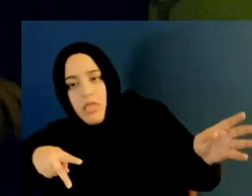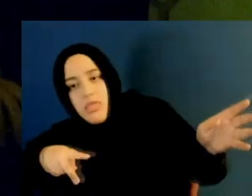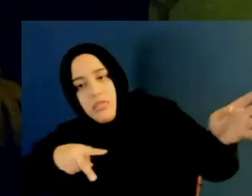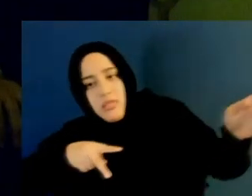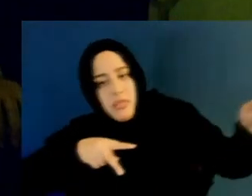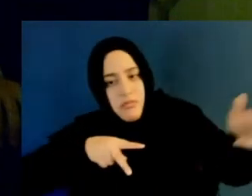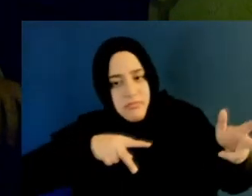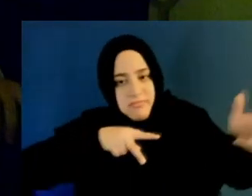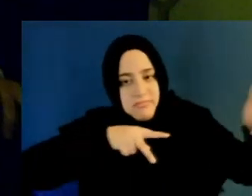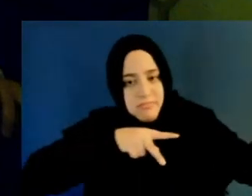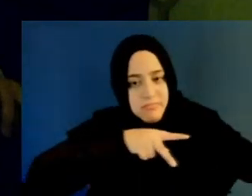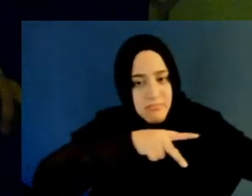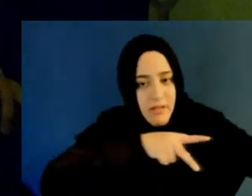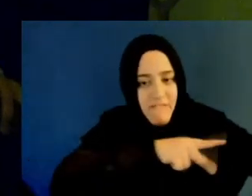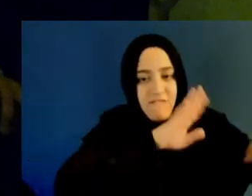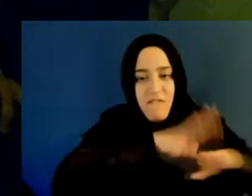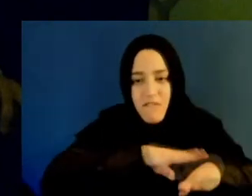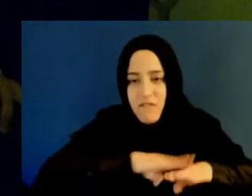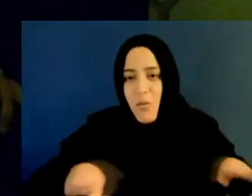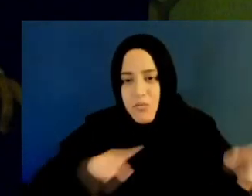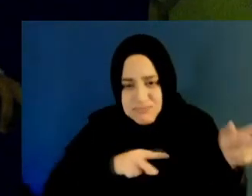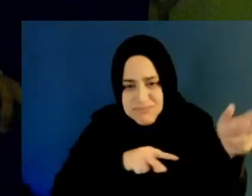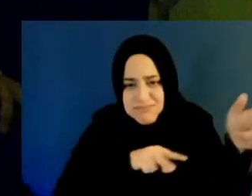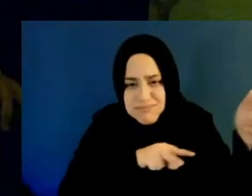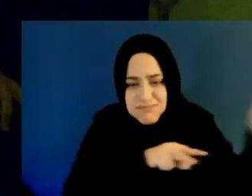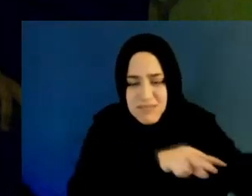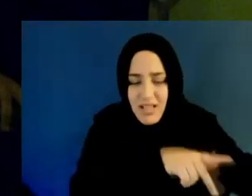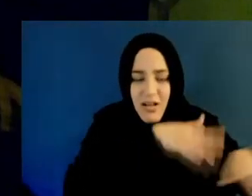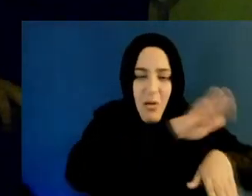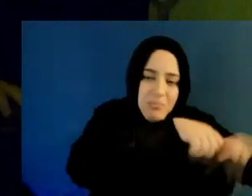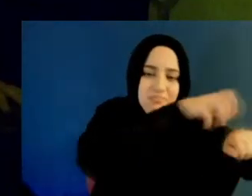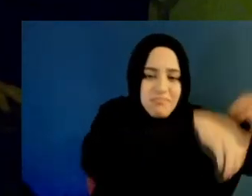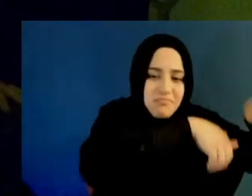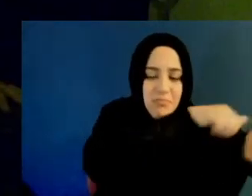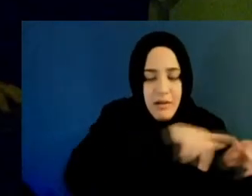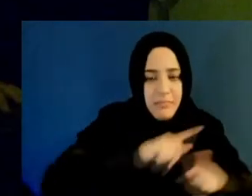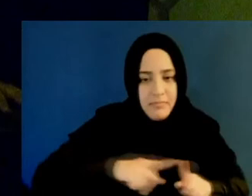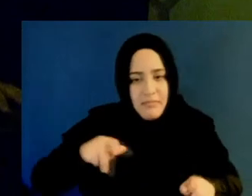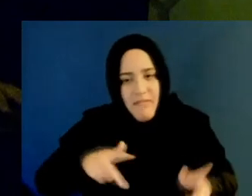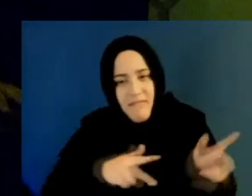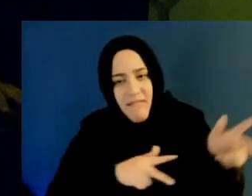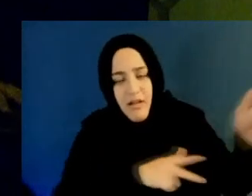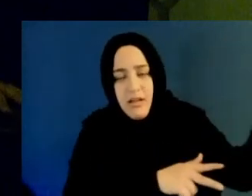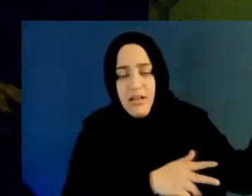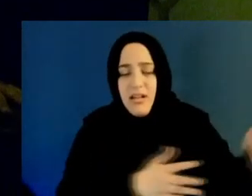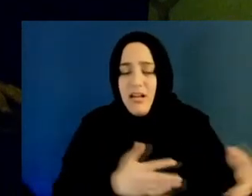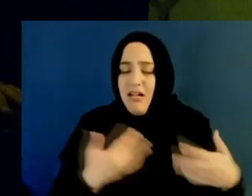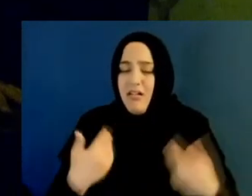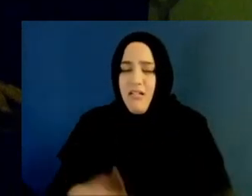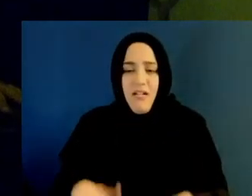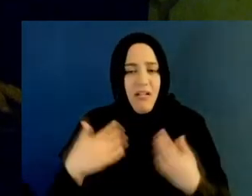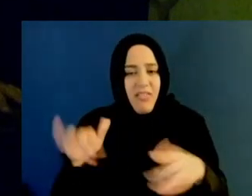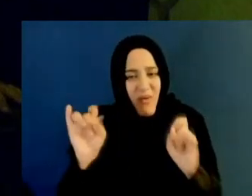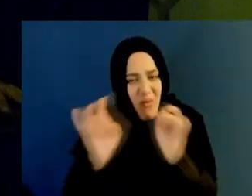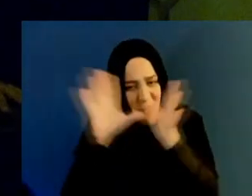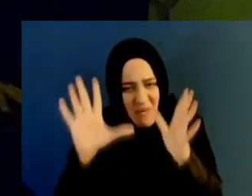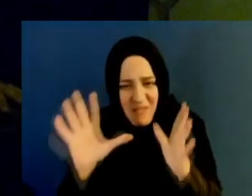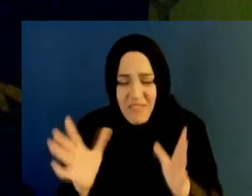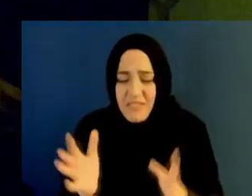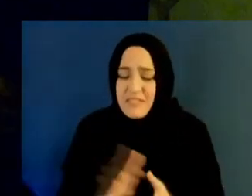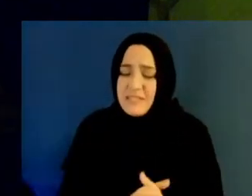Zainul Abideen. Ba'ad. Imam al-Bakir tells you, when I was giving ghusl to my